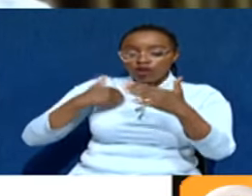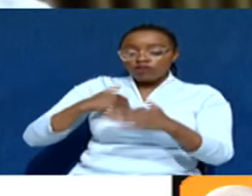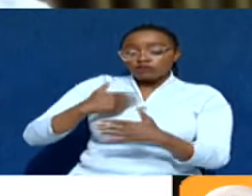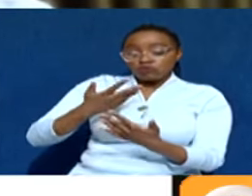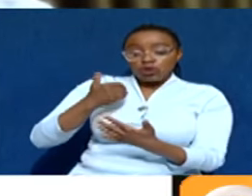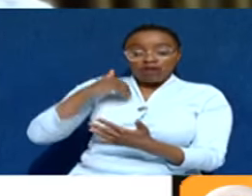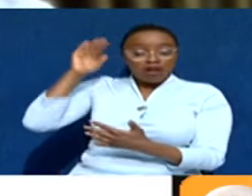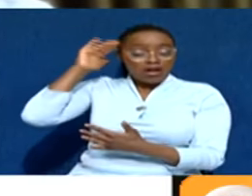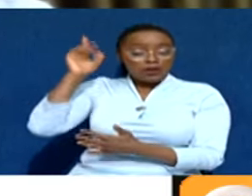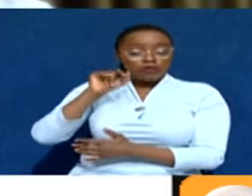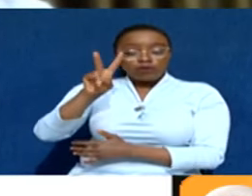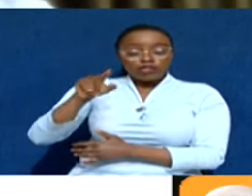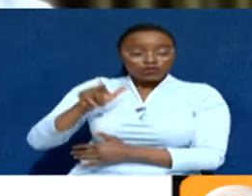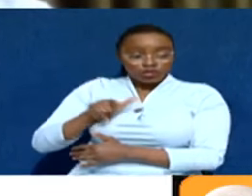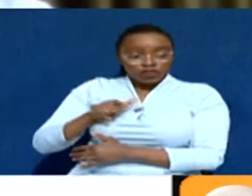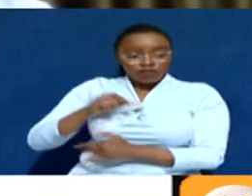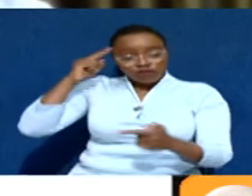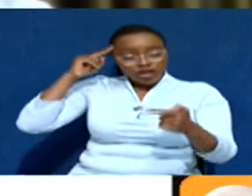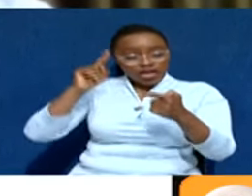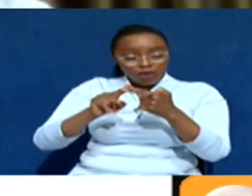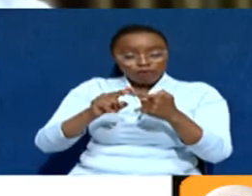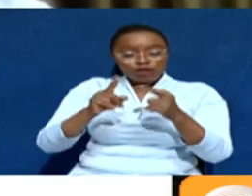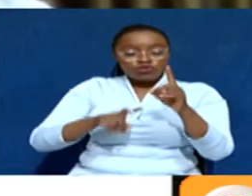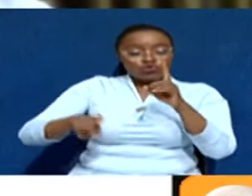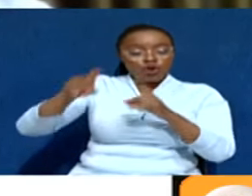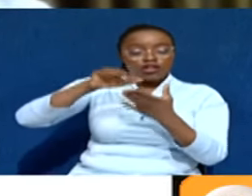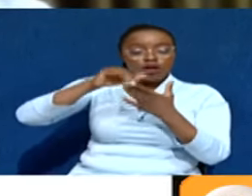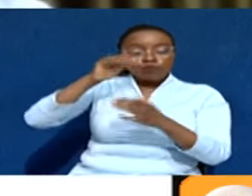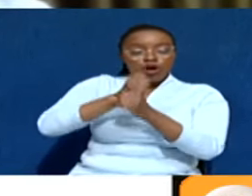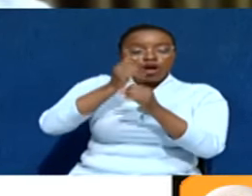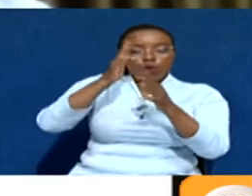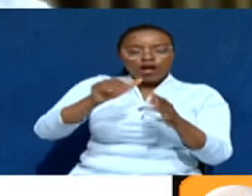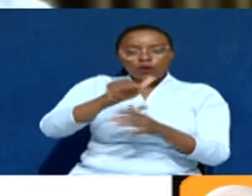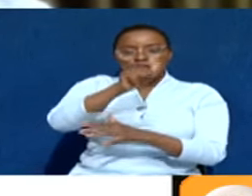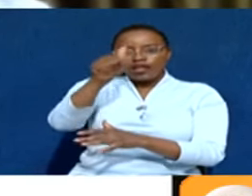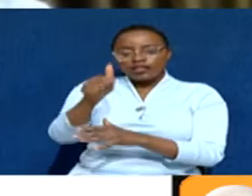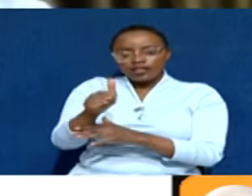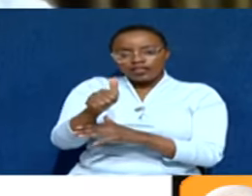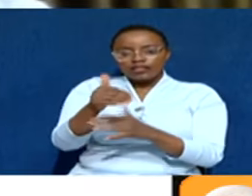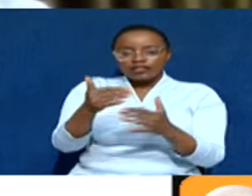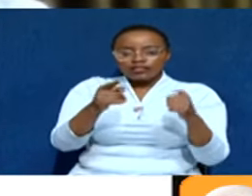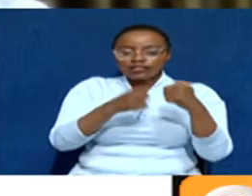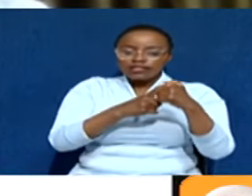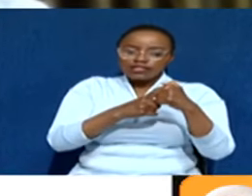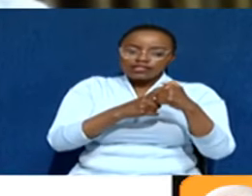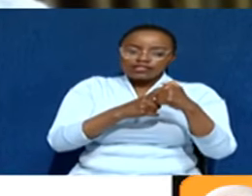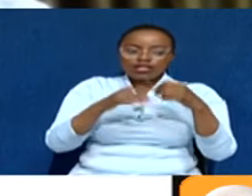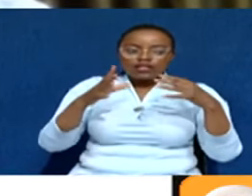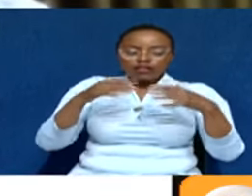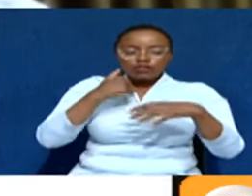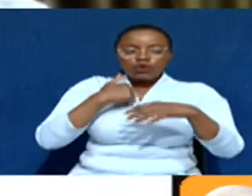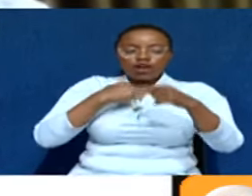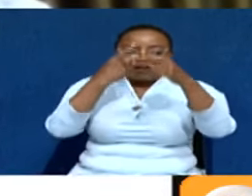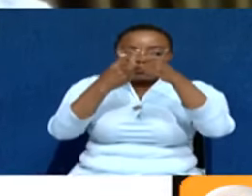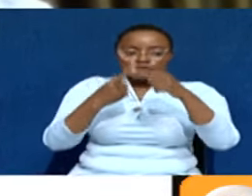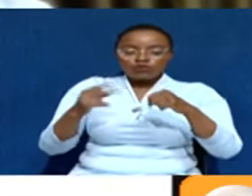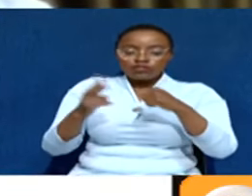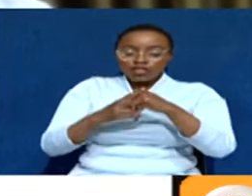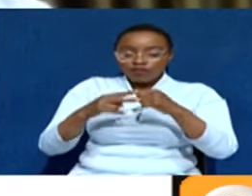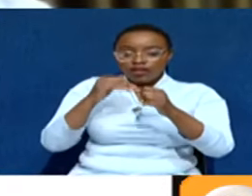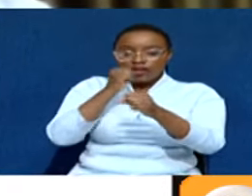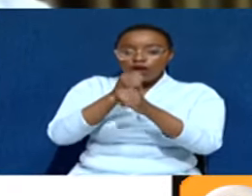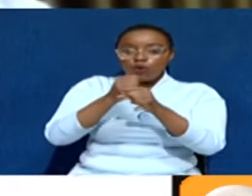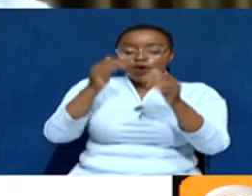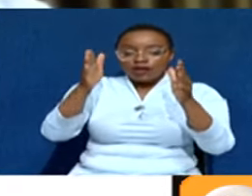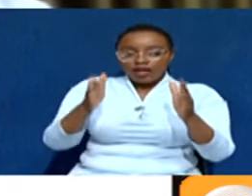two ladies, we intend to increase this number by another six of them to make it seven